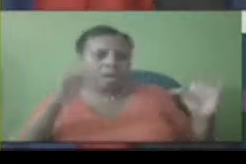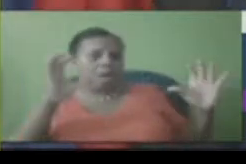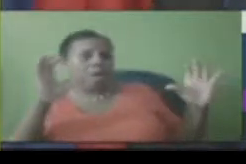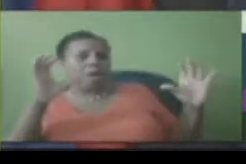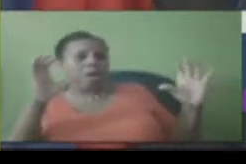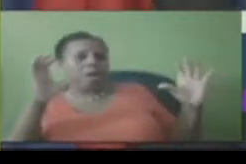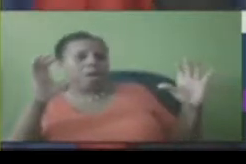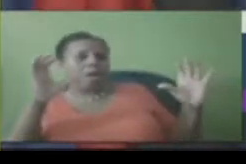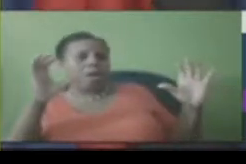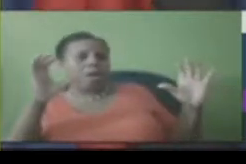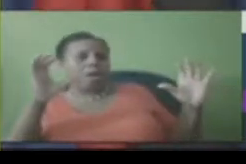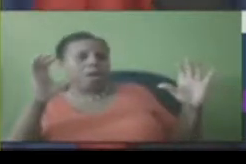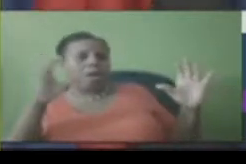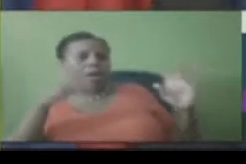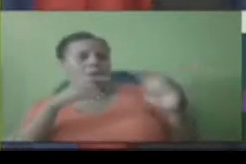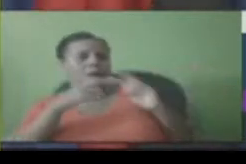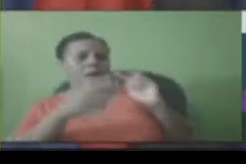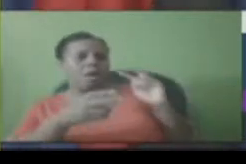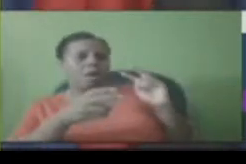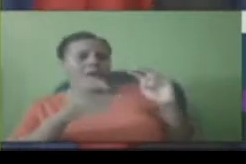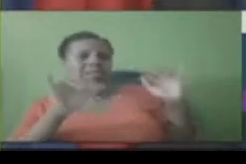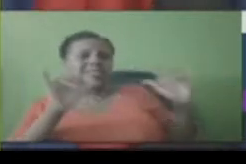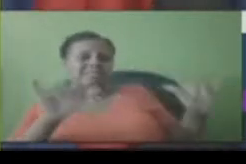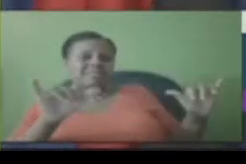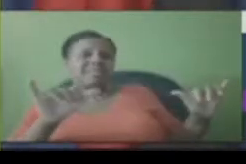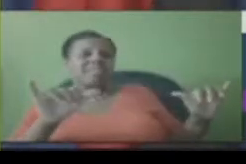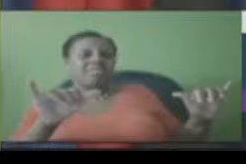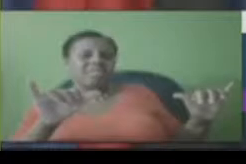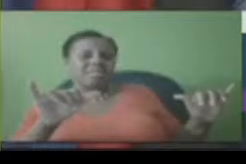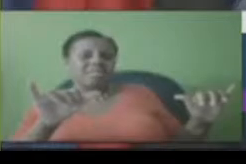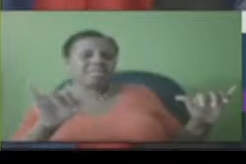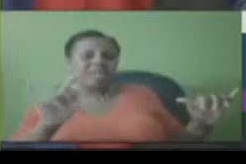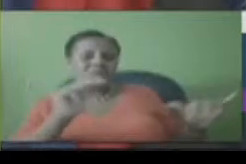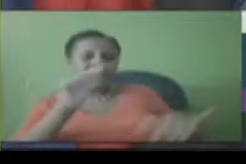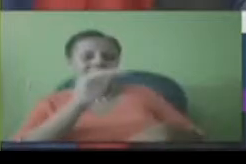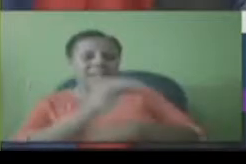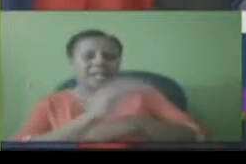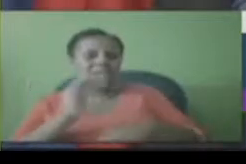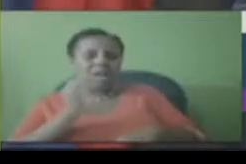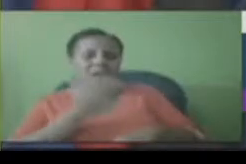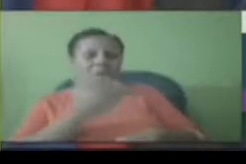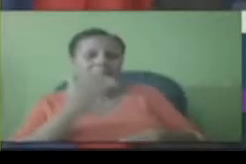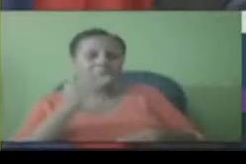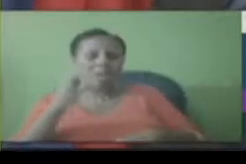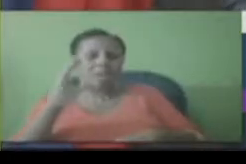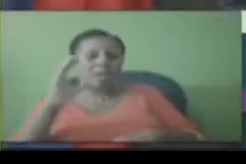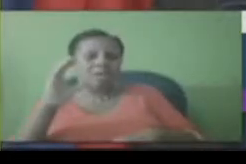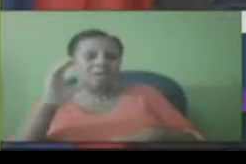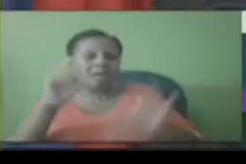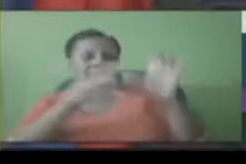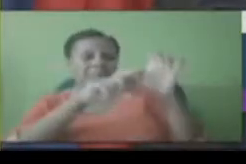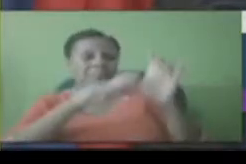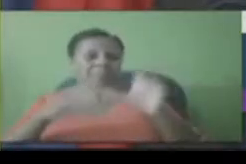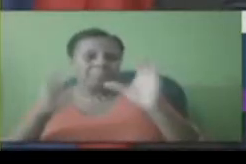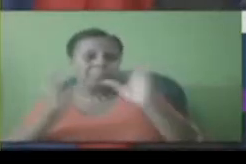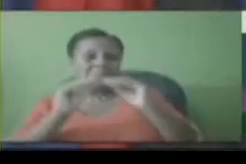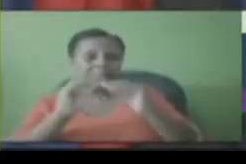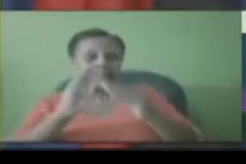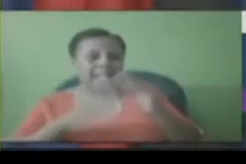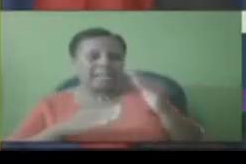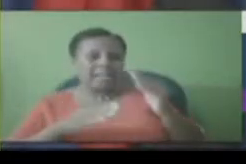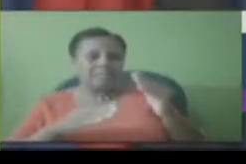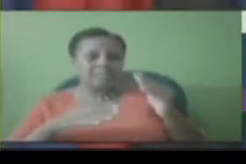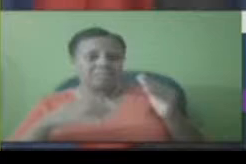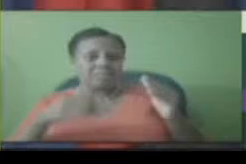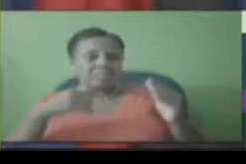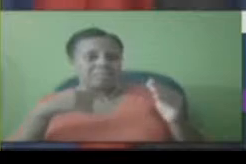night our CARICOM meeting ended. I took it from here. I took mine from here, this building. And at the end